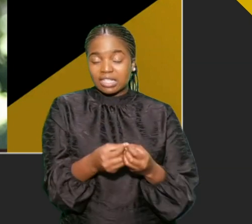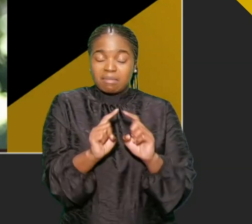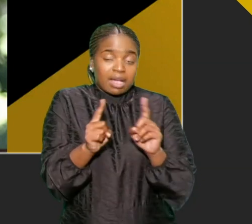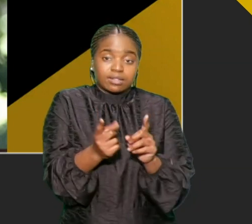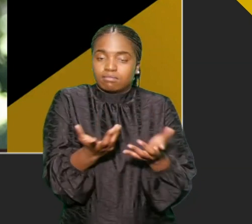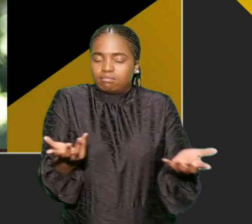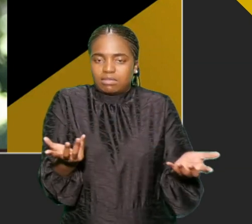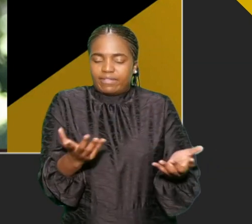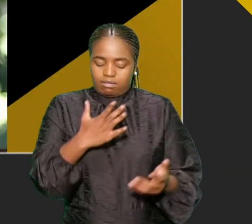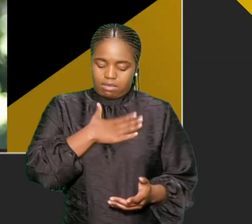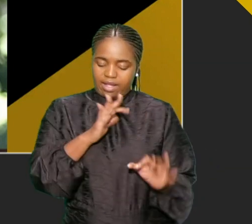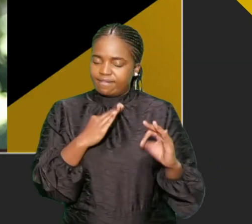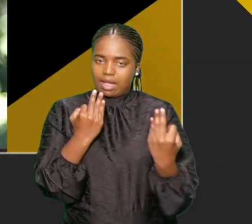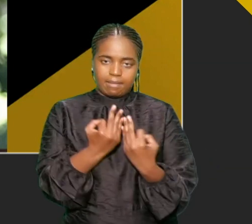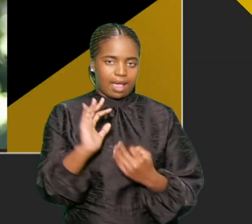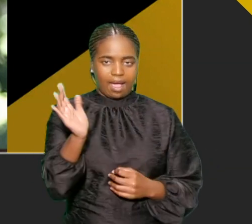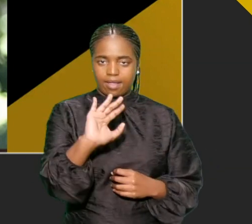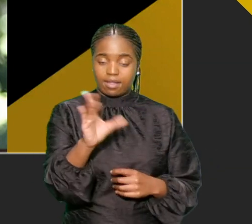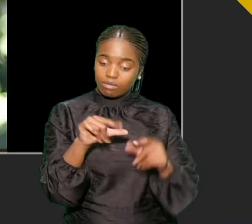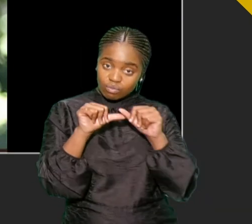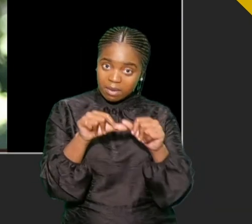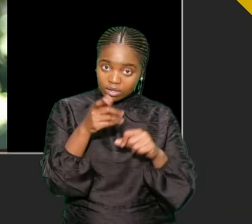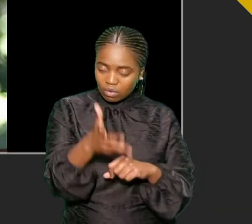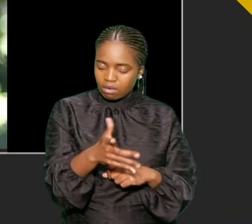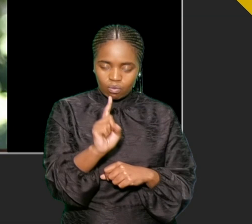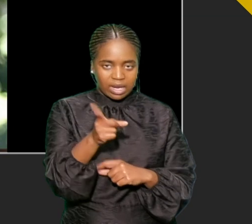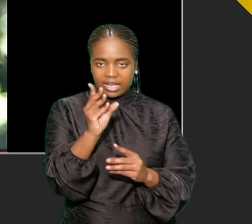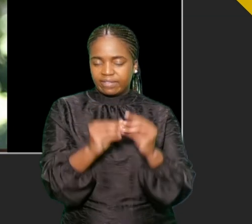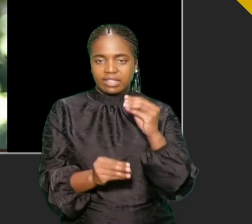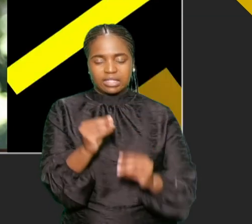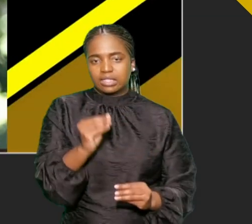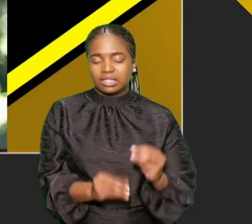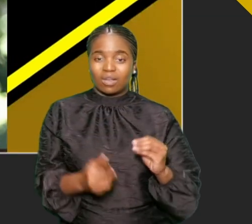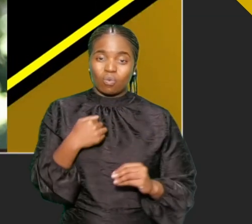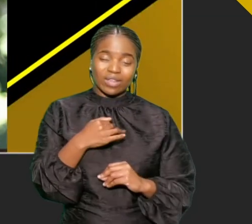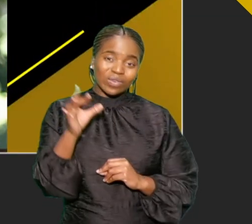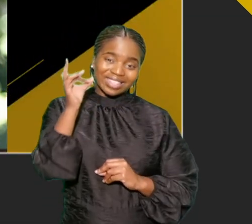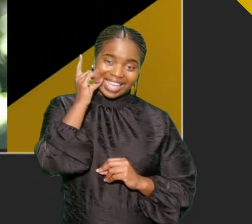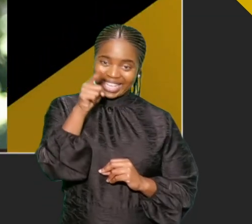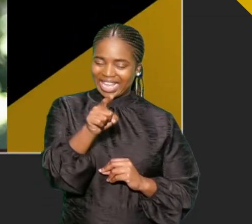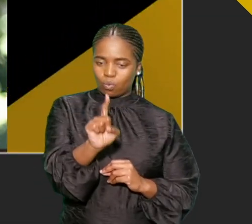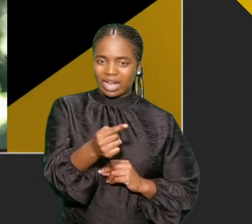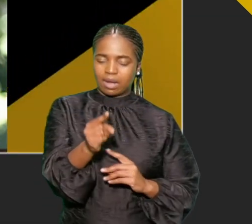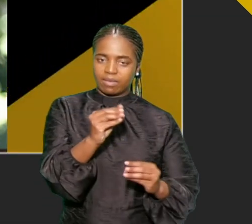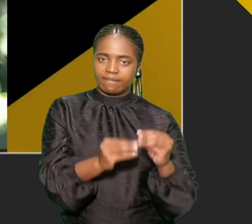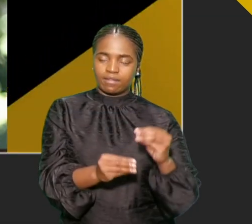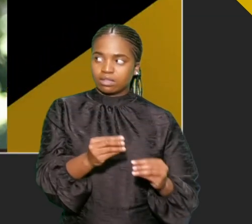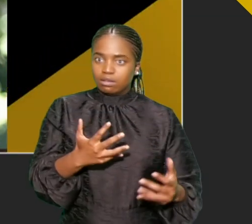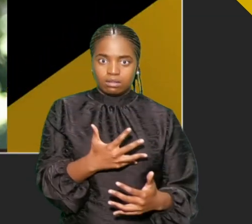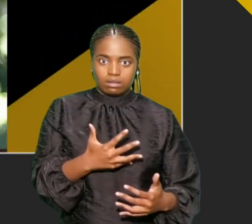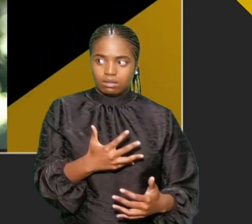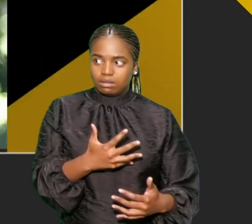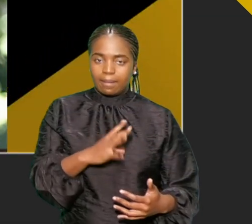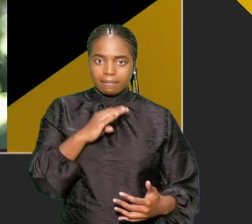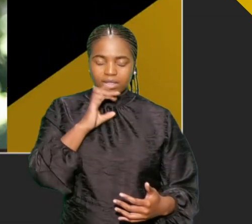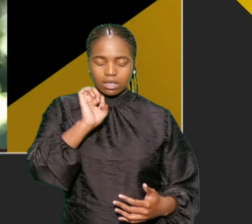point where even my family was like, this cannot be fixed. You know, when you hear those words, you also get a shock of your life,